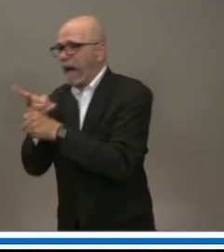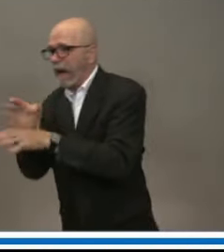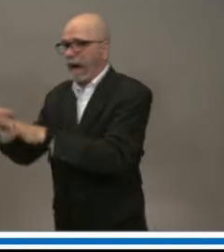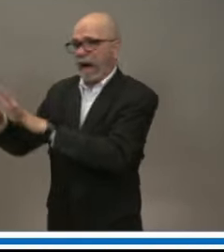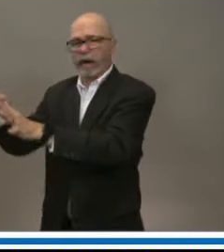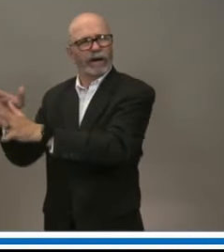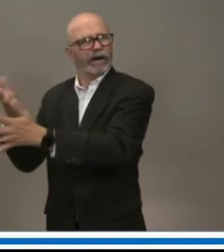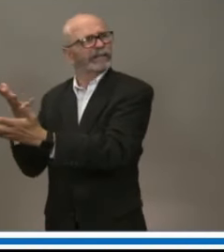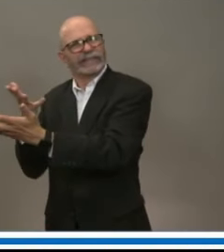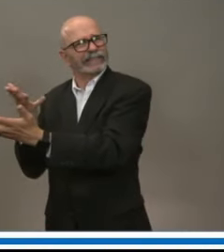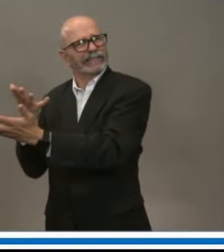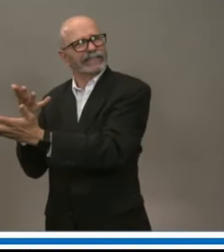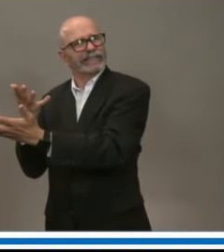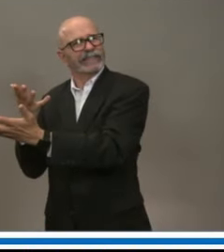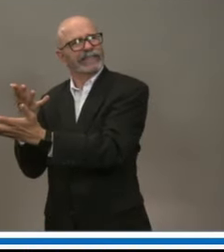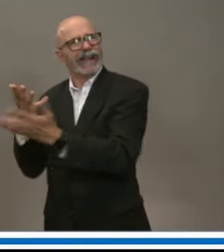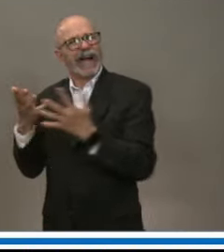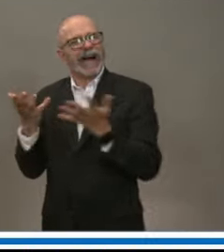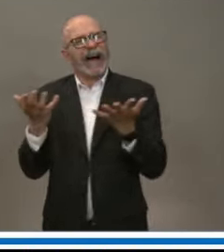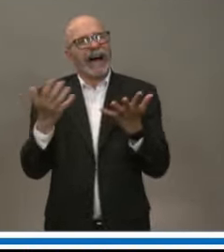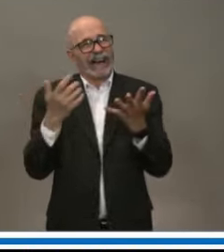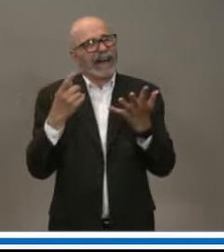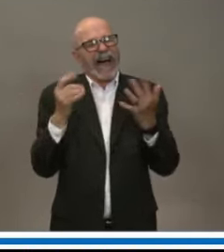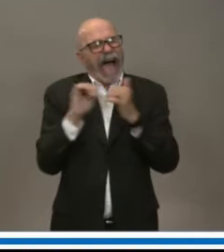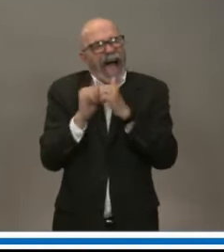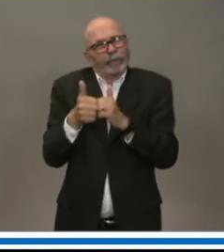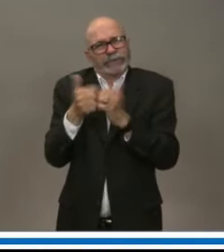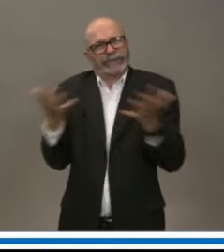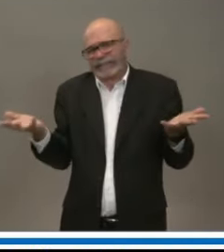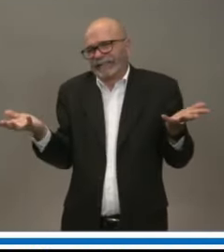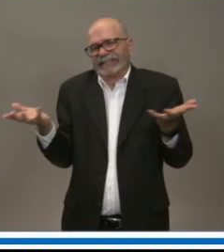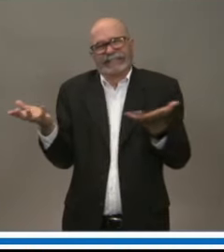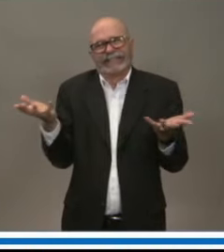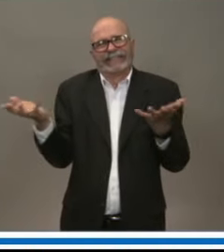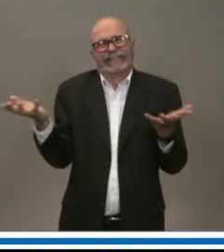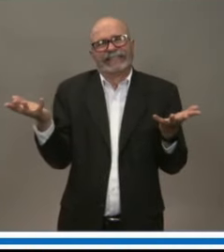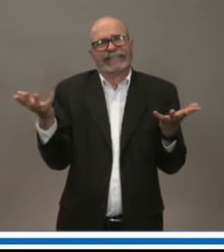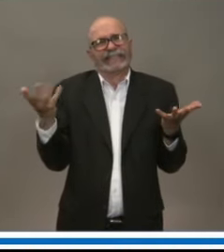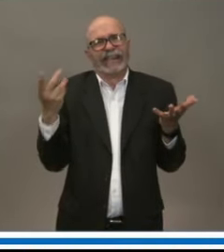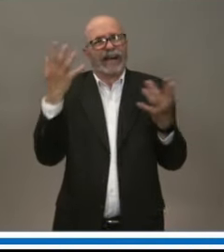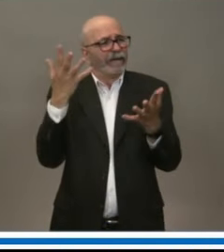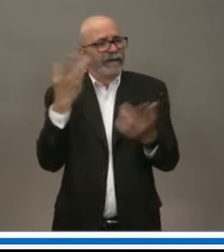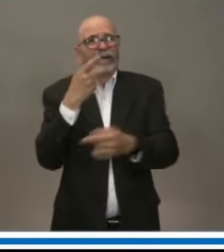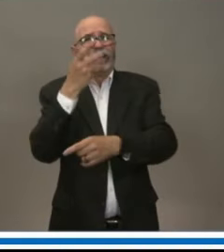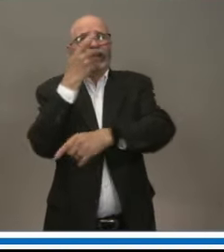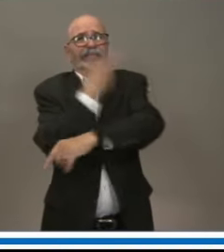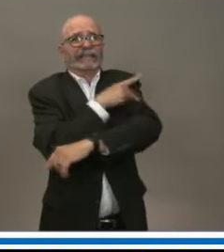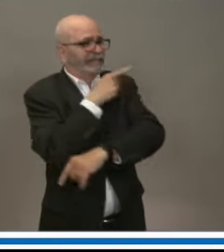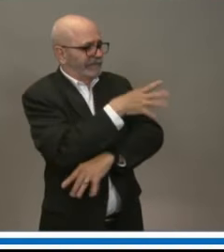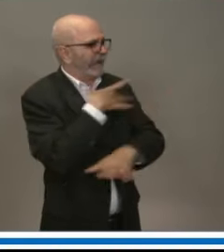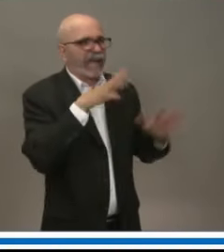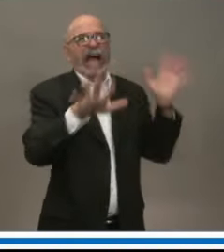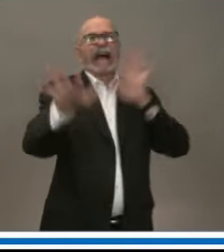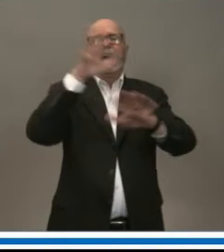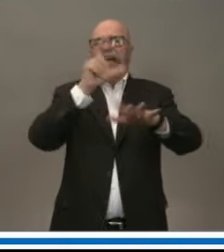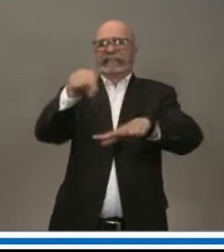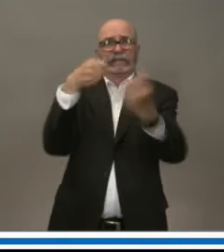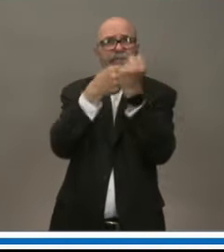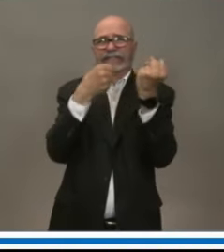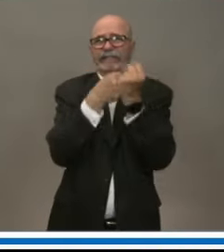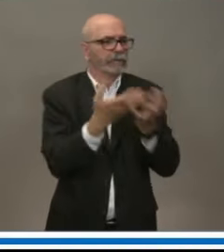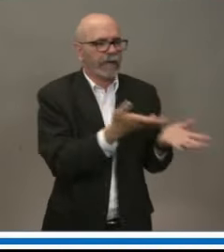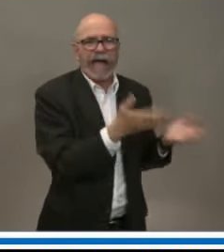on the federal front. I'm just wondering specifically how the province is supporting workers who have had their issues